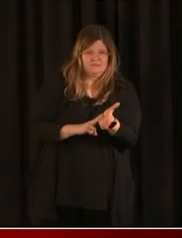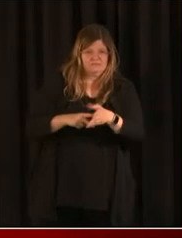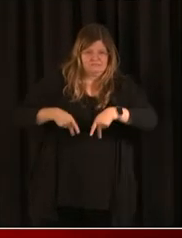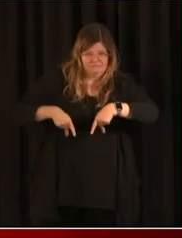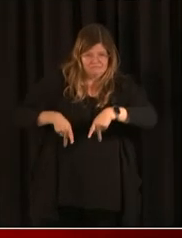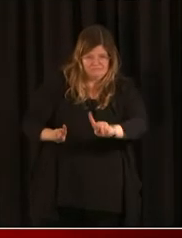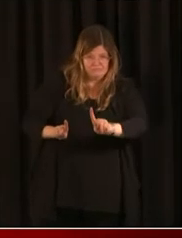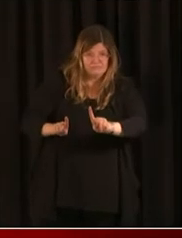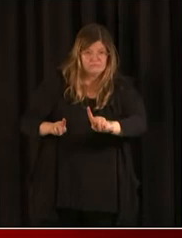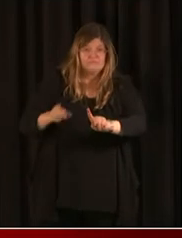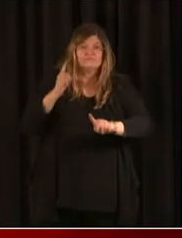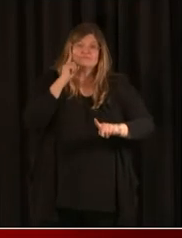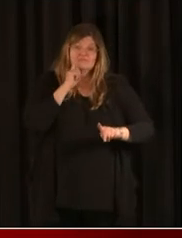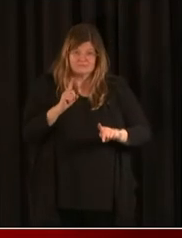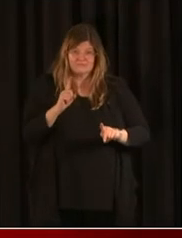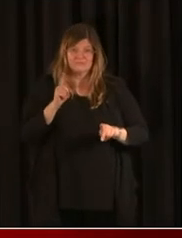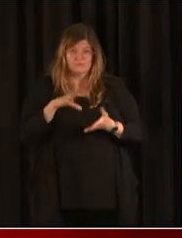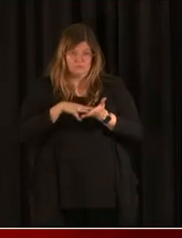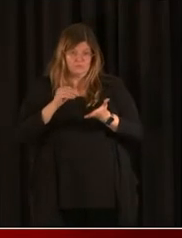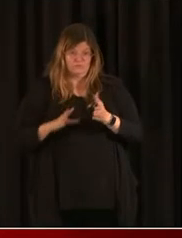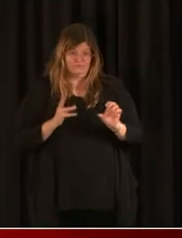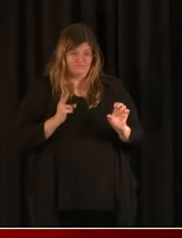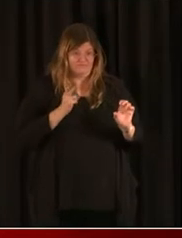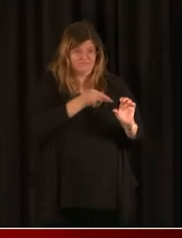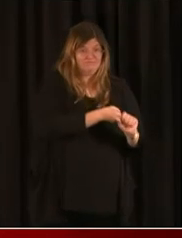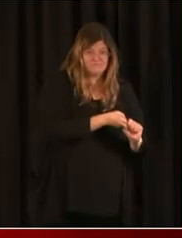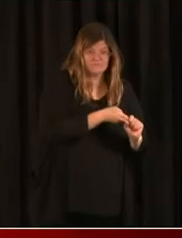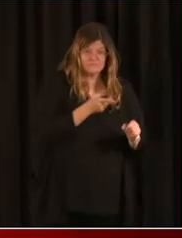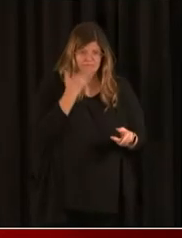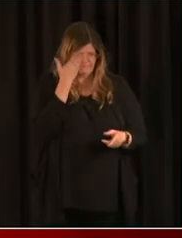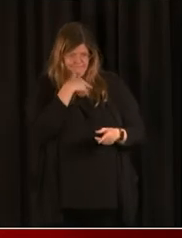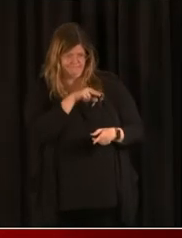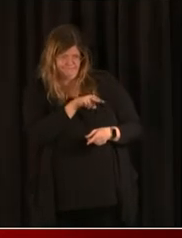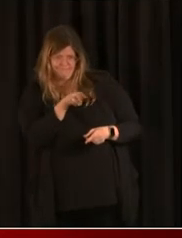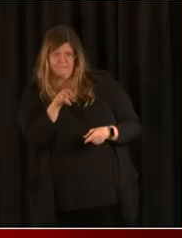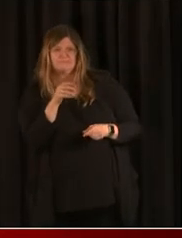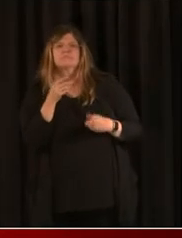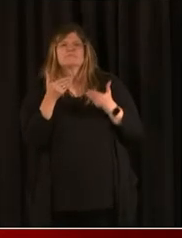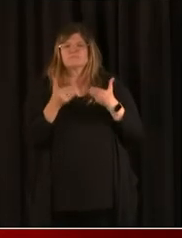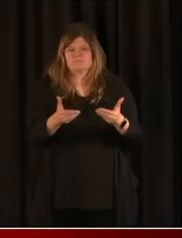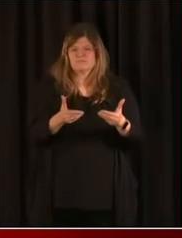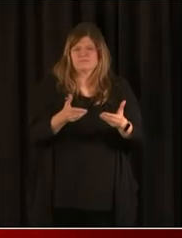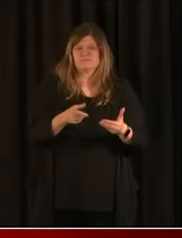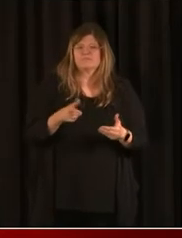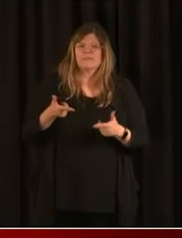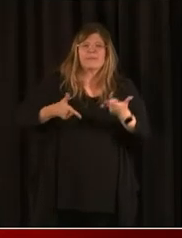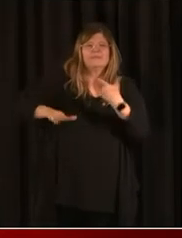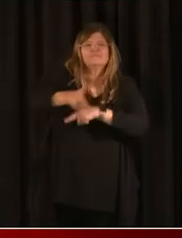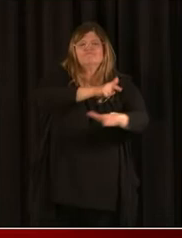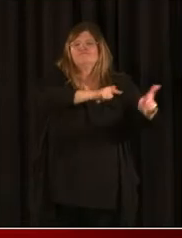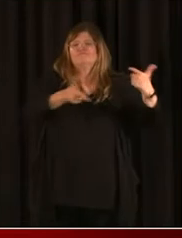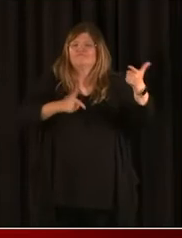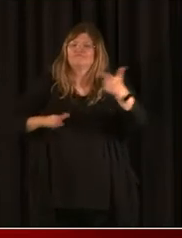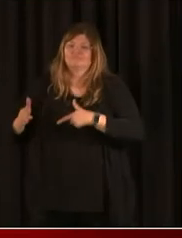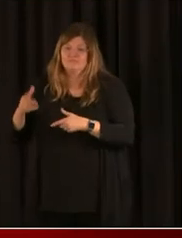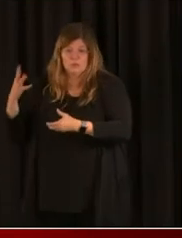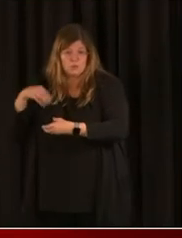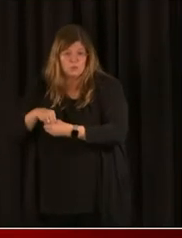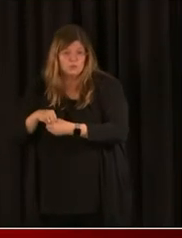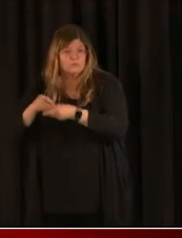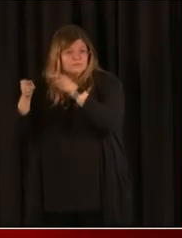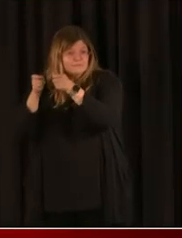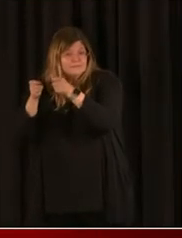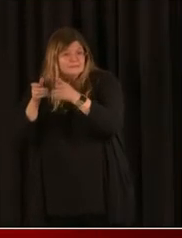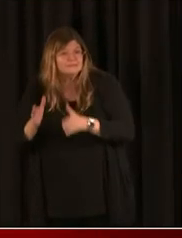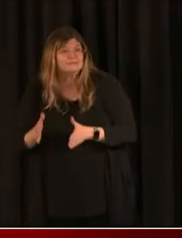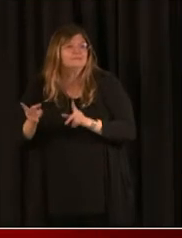participate in testing at their school if they're asymptomatic on about 10-day rotation, and this includes the administration